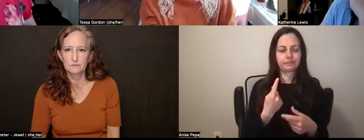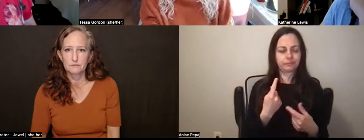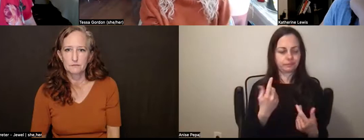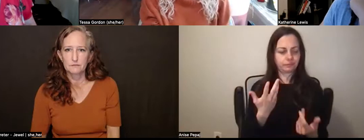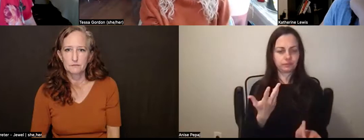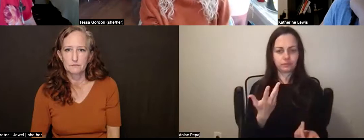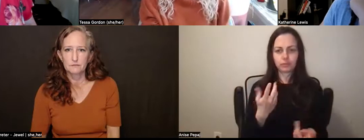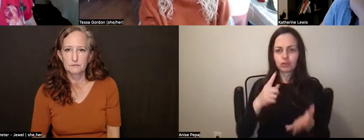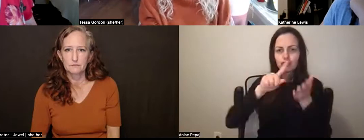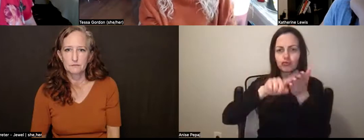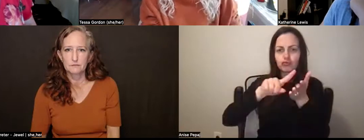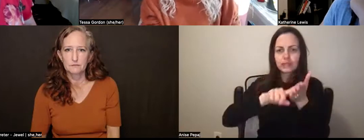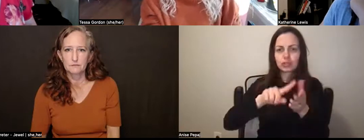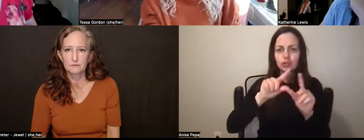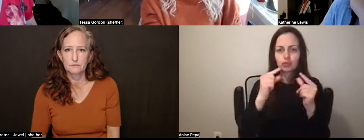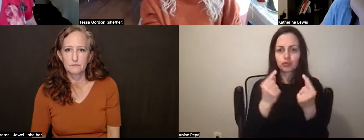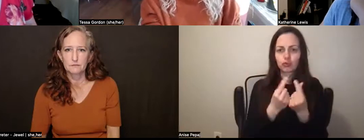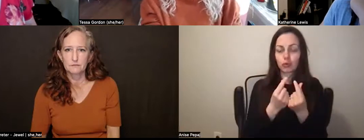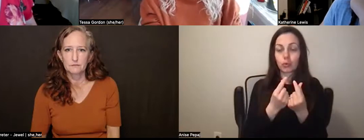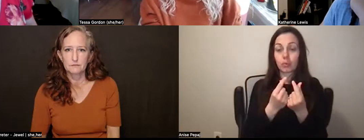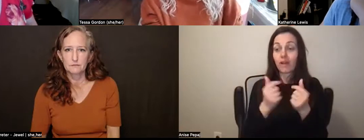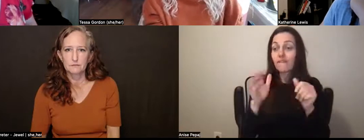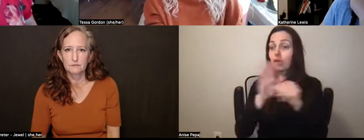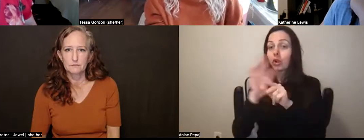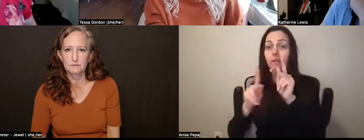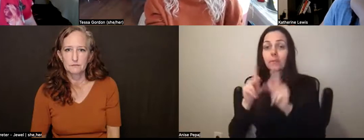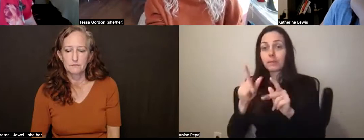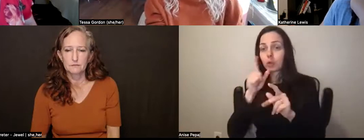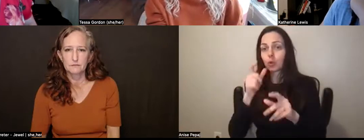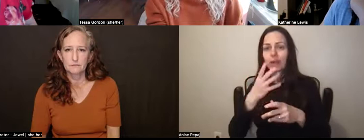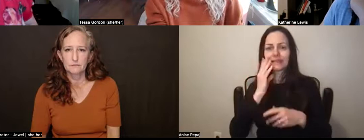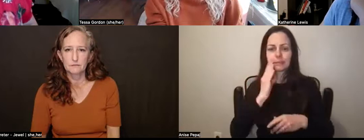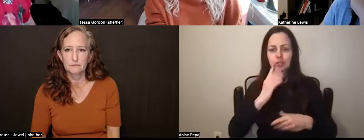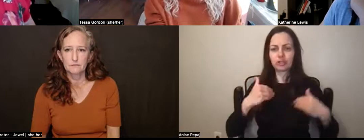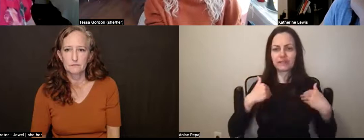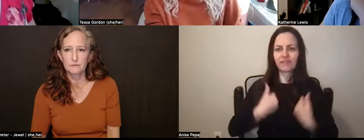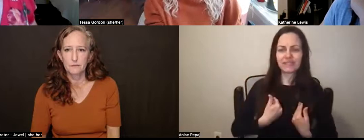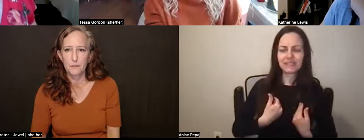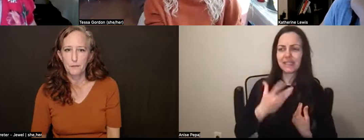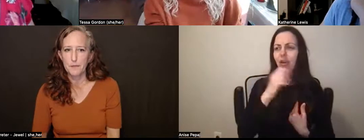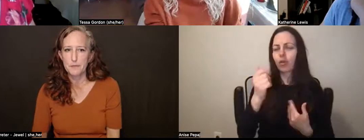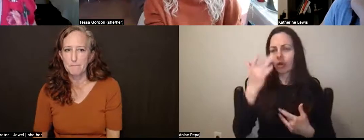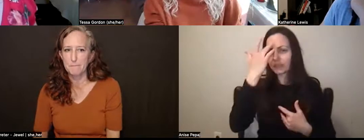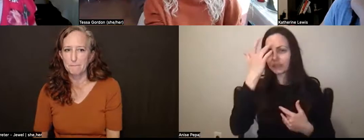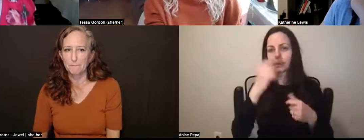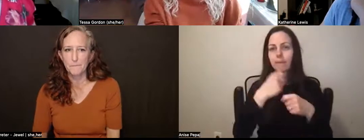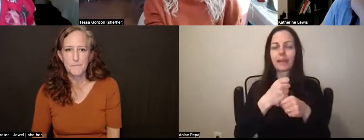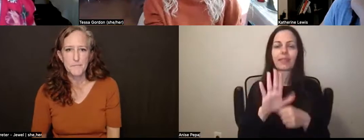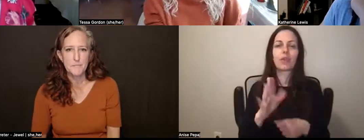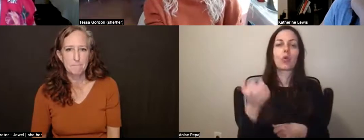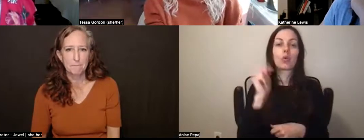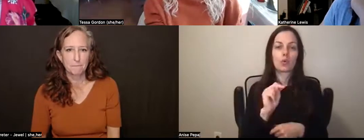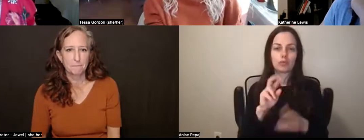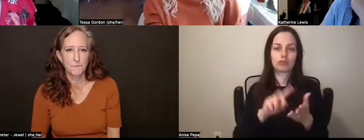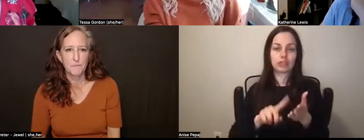a research group of full of people who struggle with fatigue and other illnesses, creating their own research. And